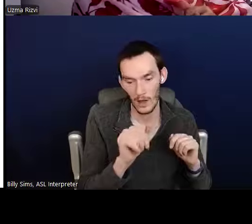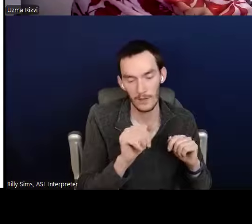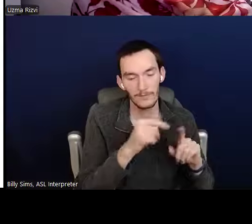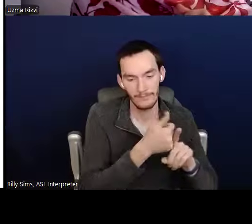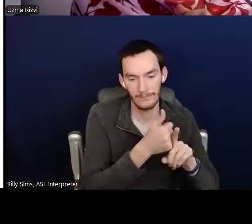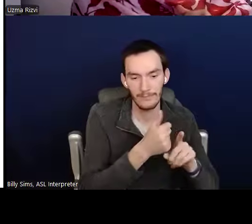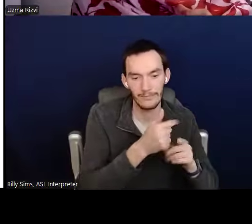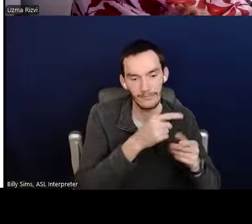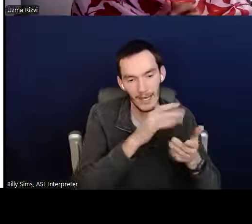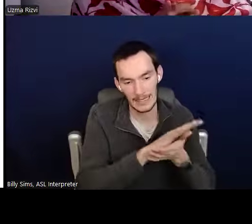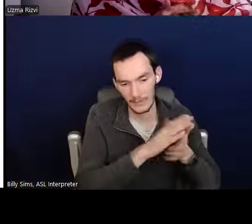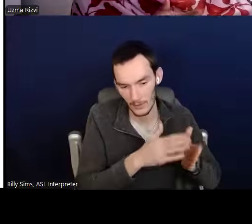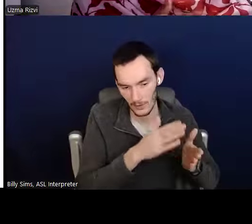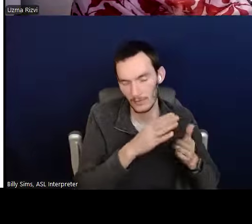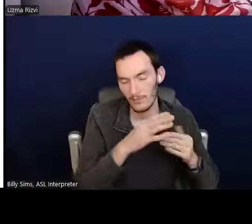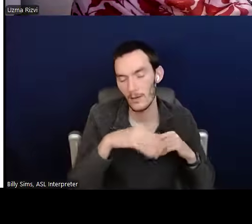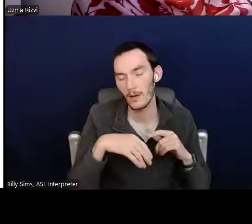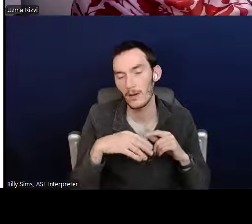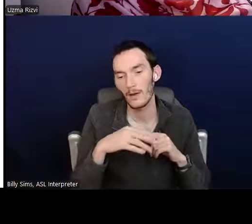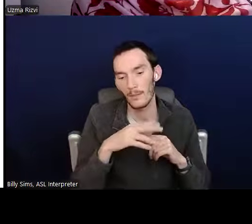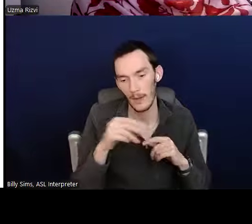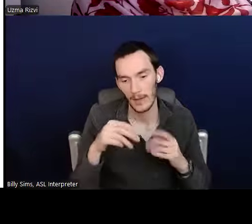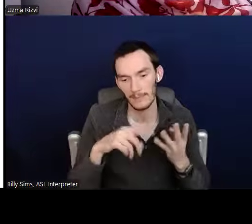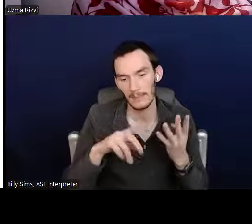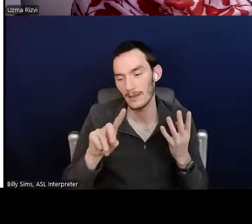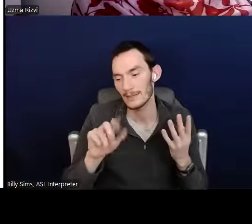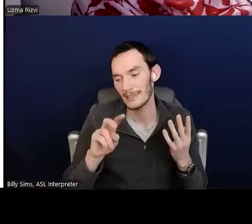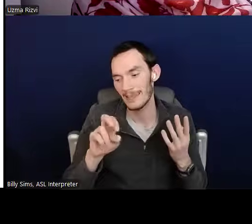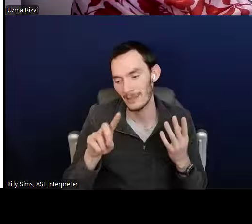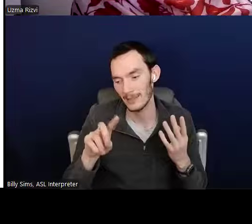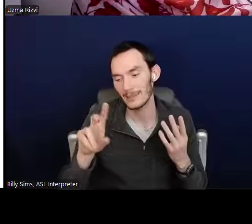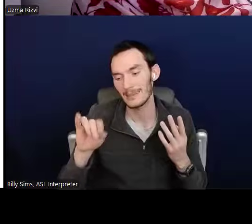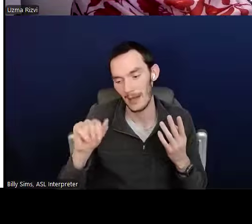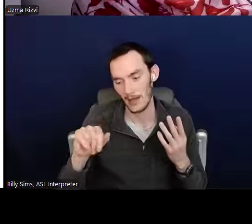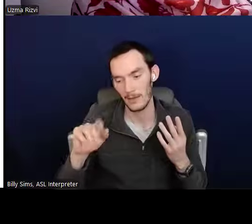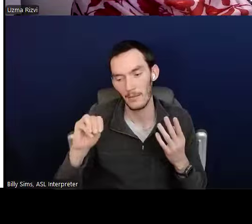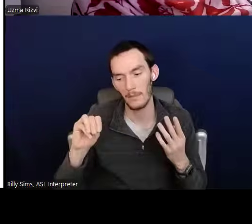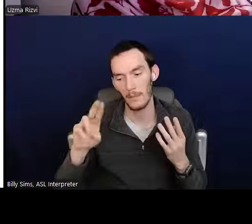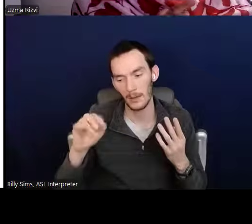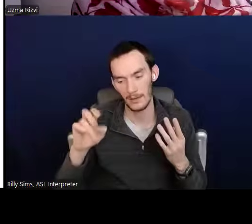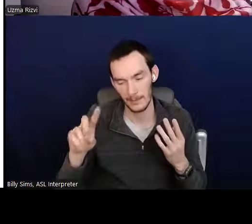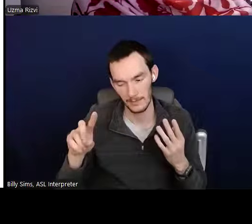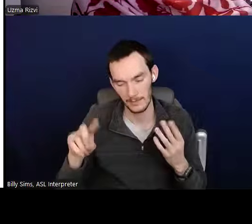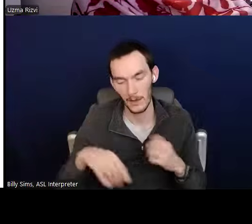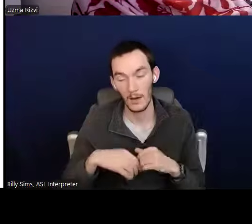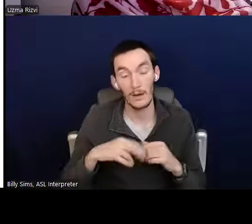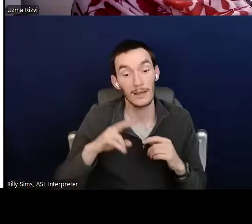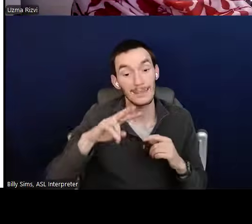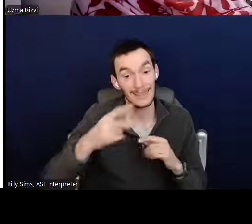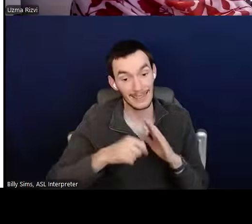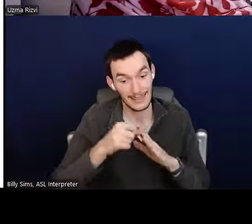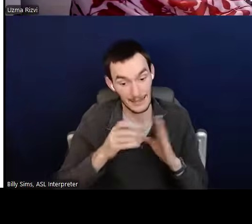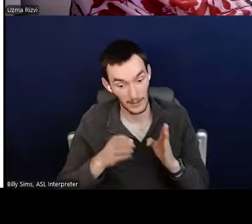department. And the excavation assistant was Mr. Devi Dayal Mathur. In the second season, which was 24th